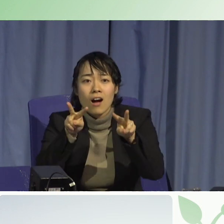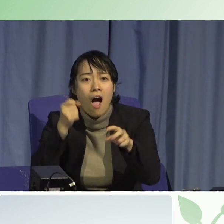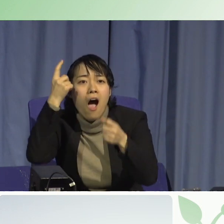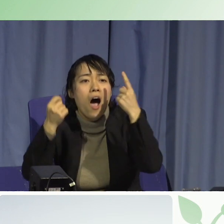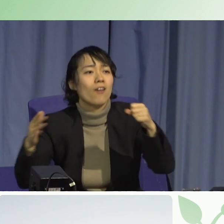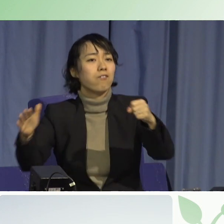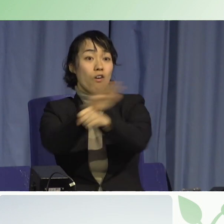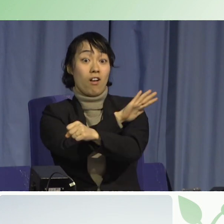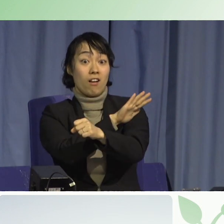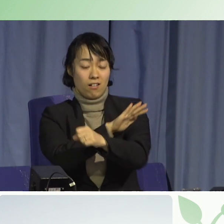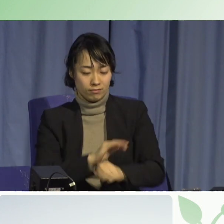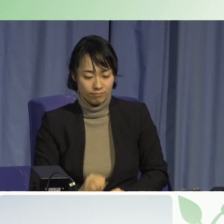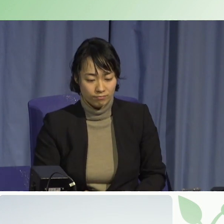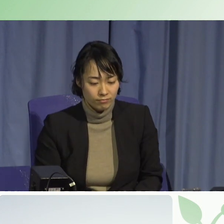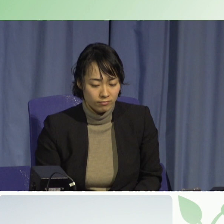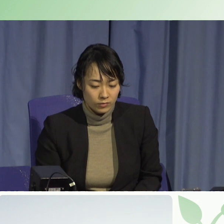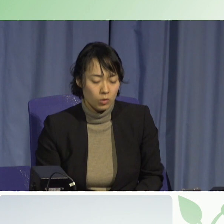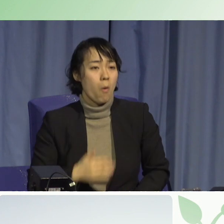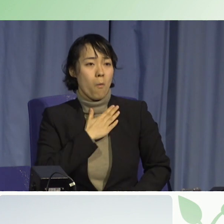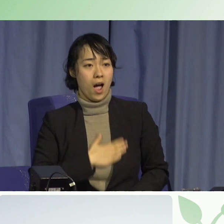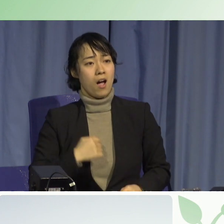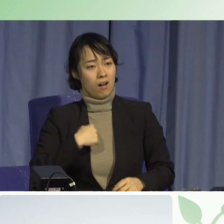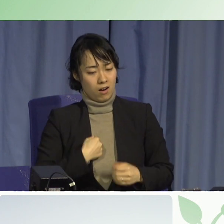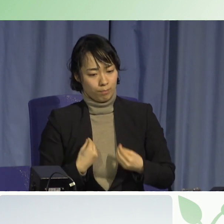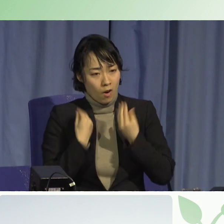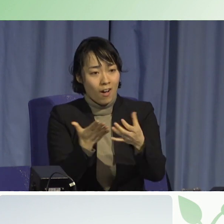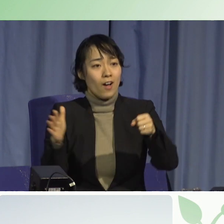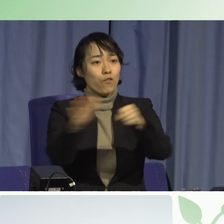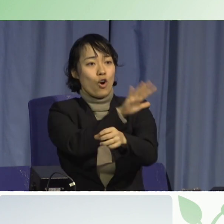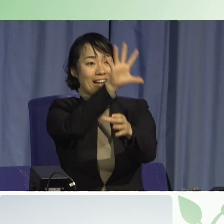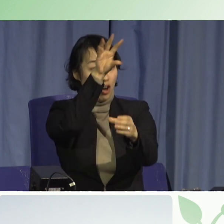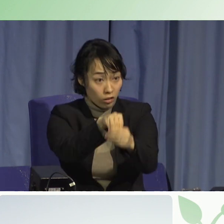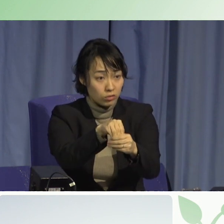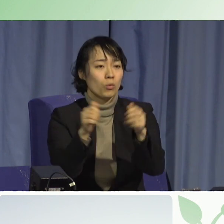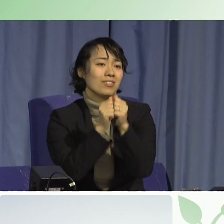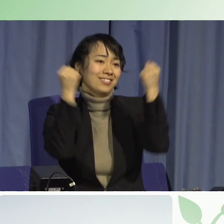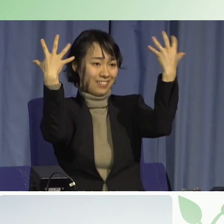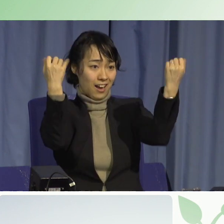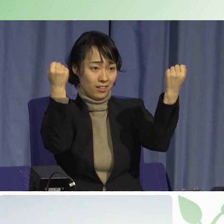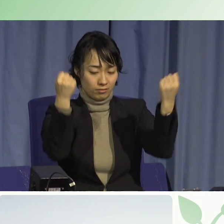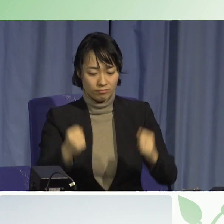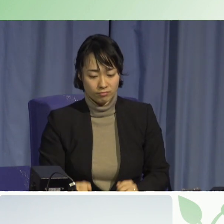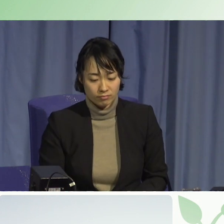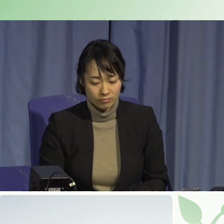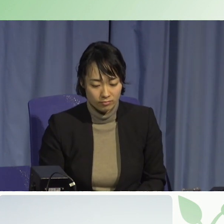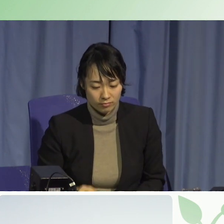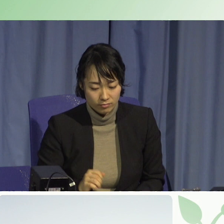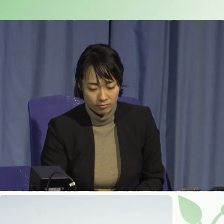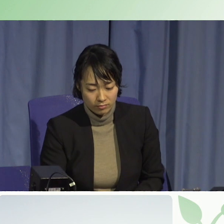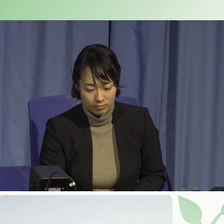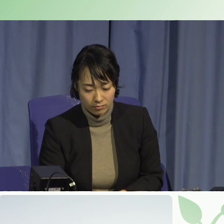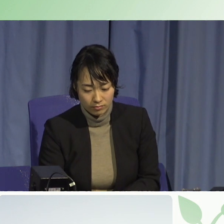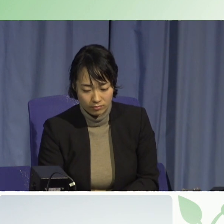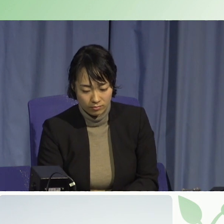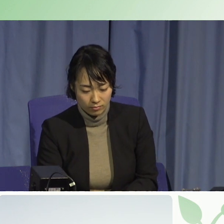the deaf people. So that with sign language, deaf people can access everything visually. It